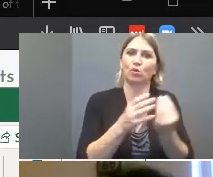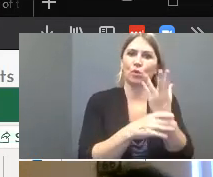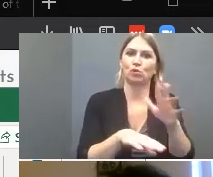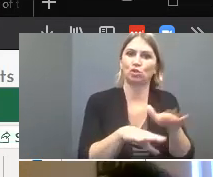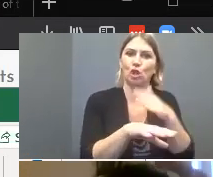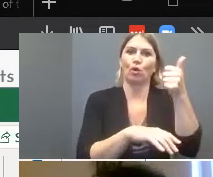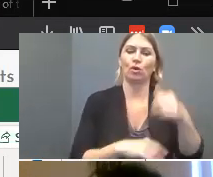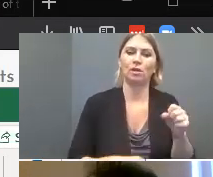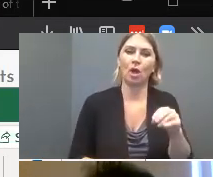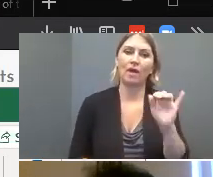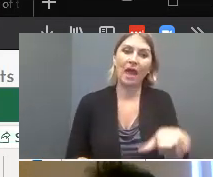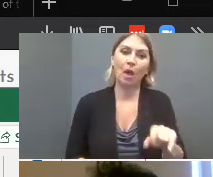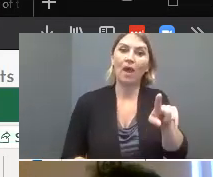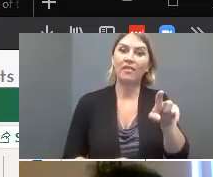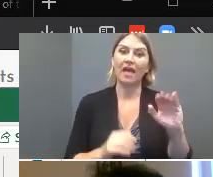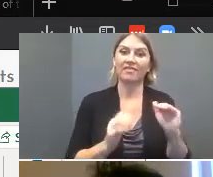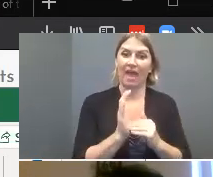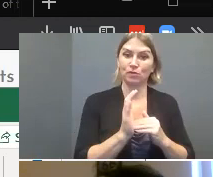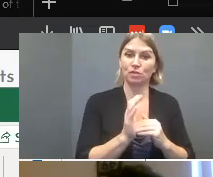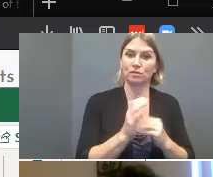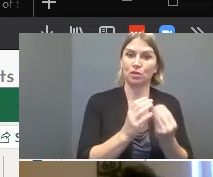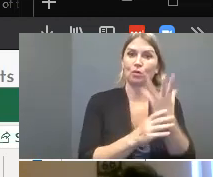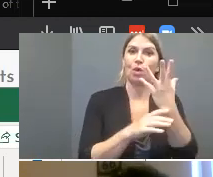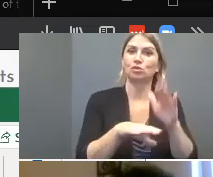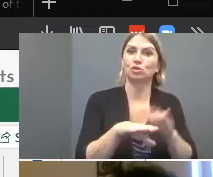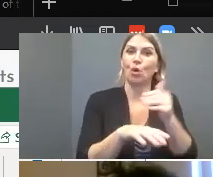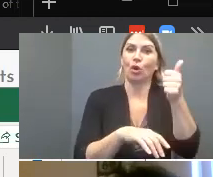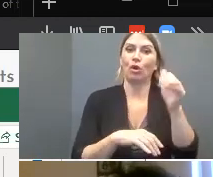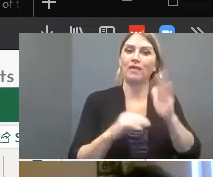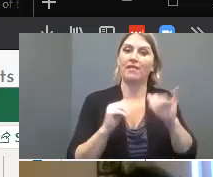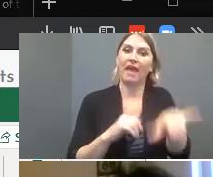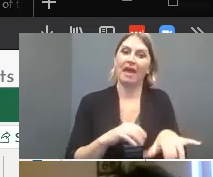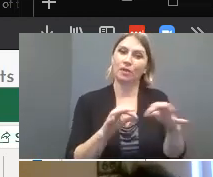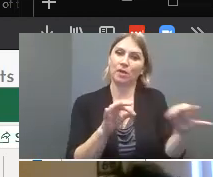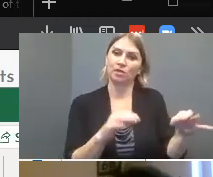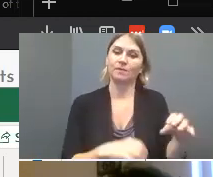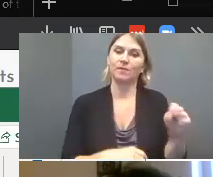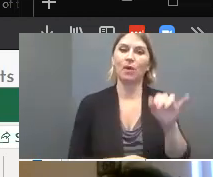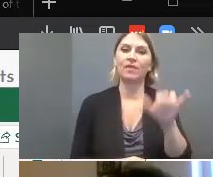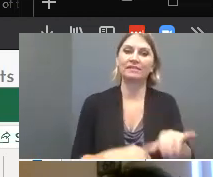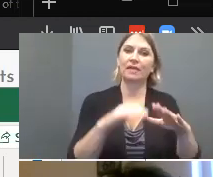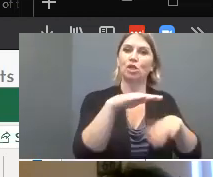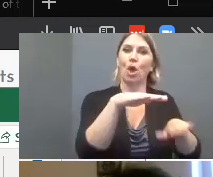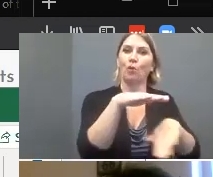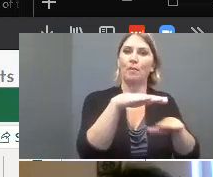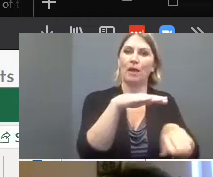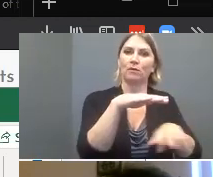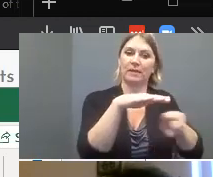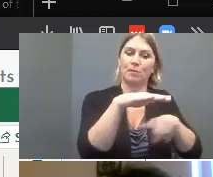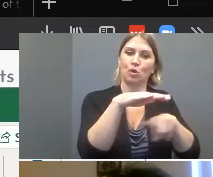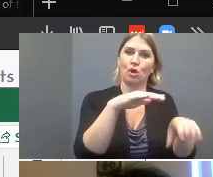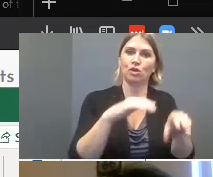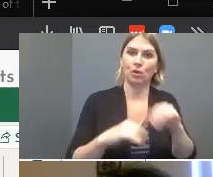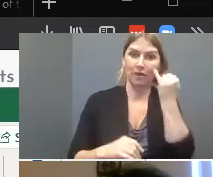1000, which grows slower than this equation. So we can say that this is a lower bound on this thing. So if you notice